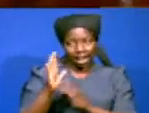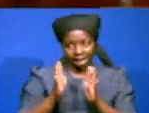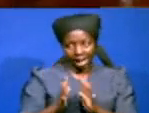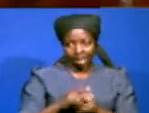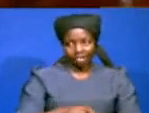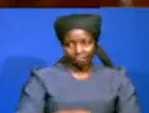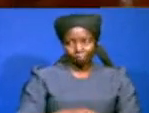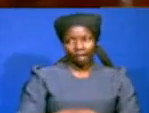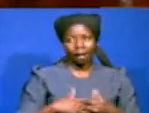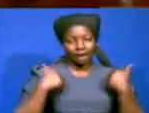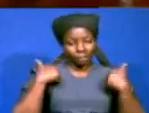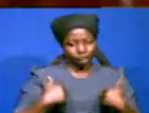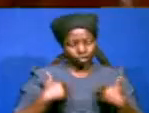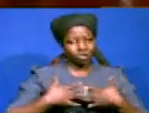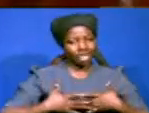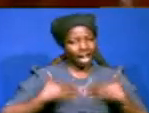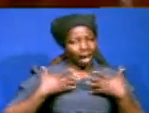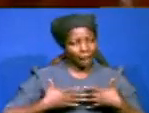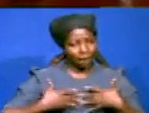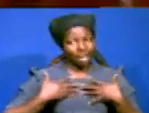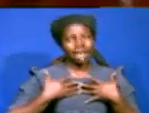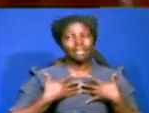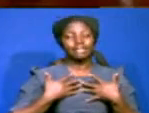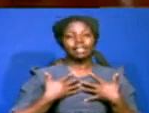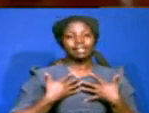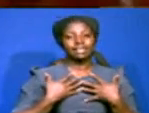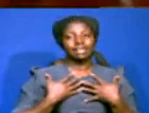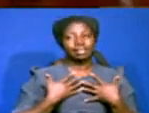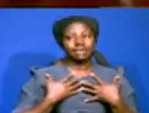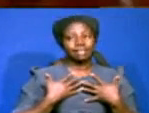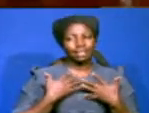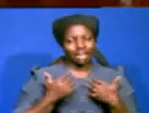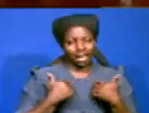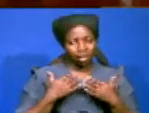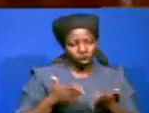and I was privileged to serve with him in various committees.